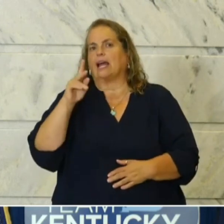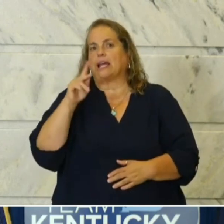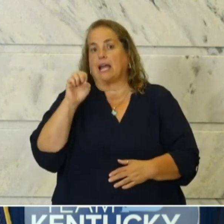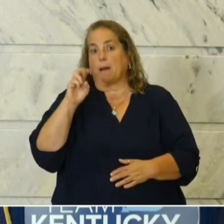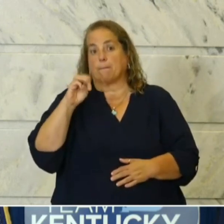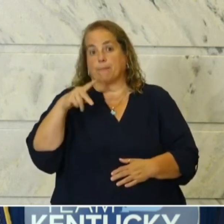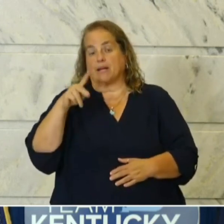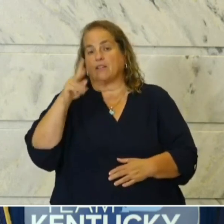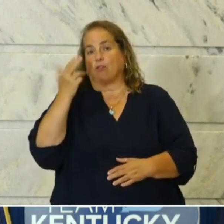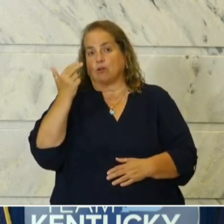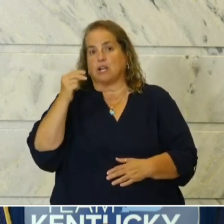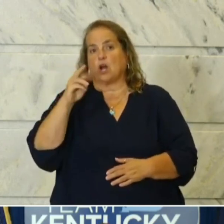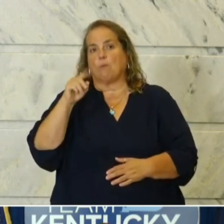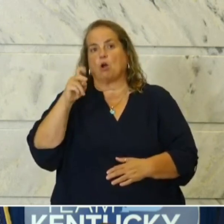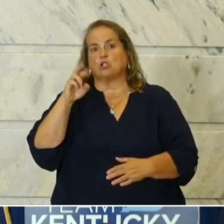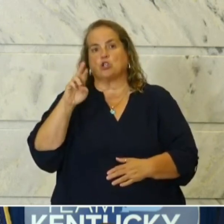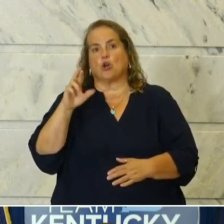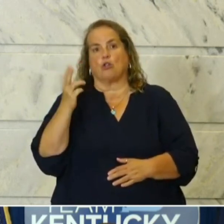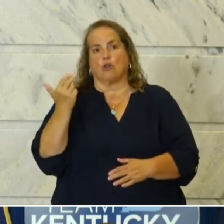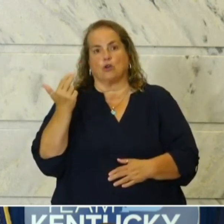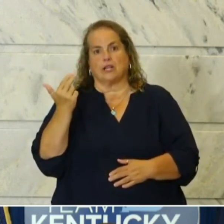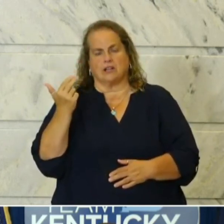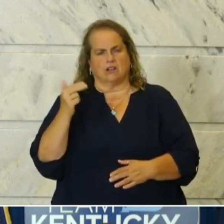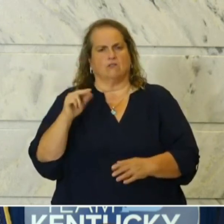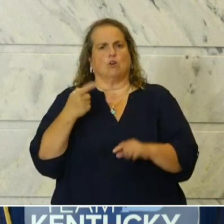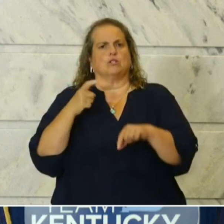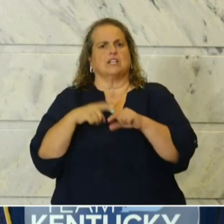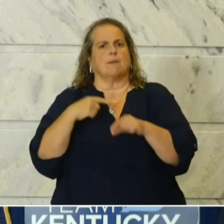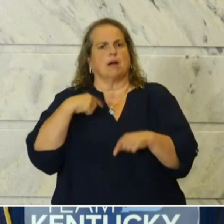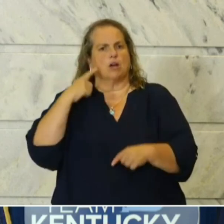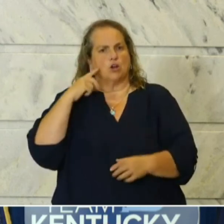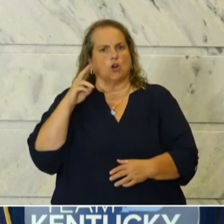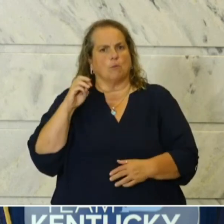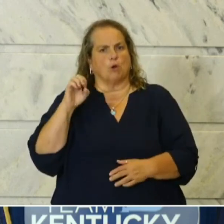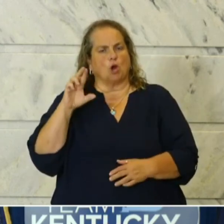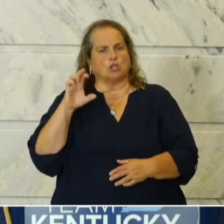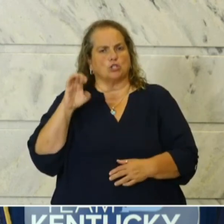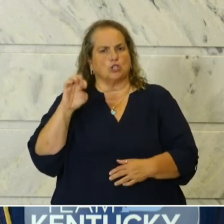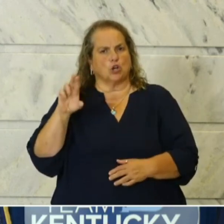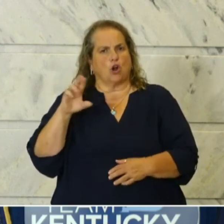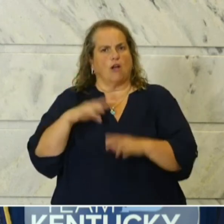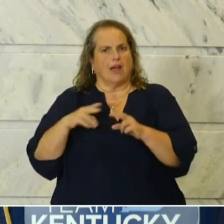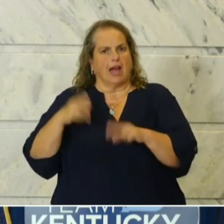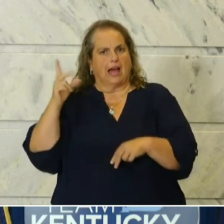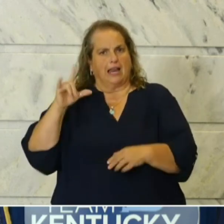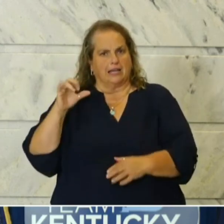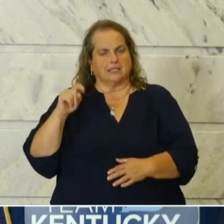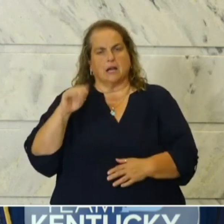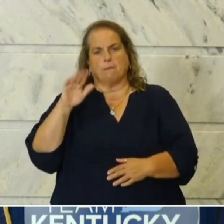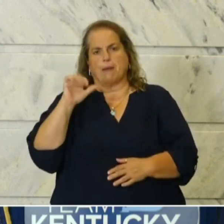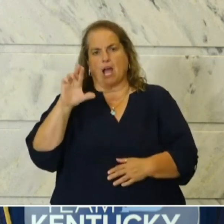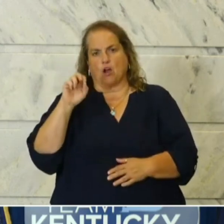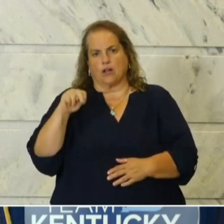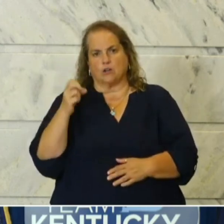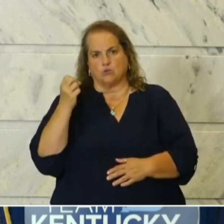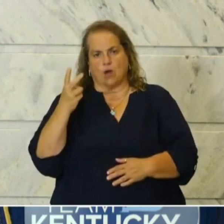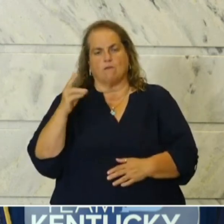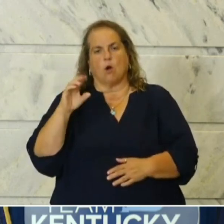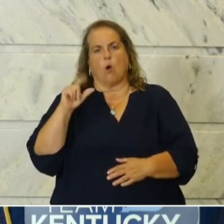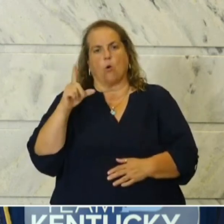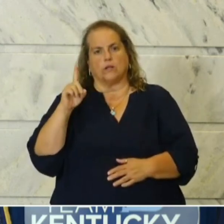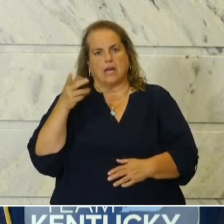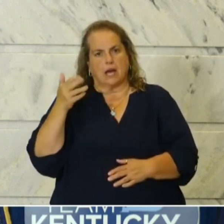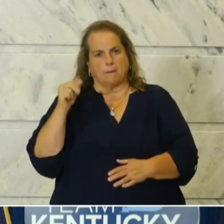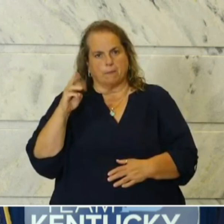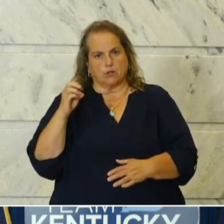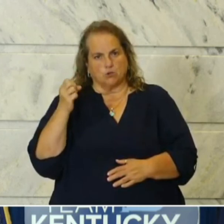Mercer 13. It's one of the first times I remember Mercer being on the higher number list. Barron 12, Oldham 12,